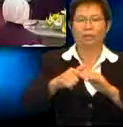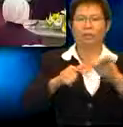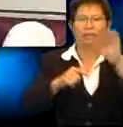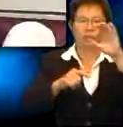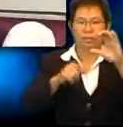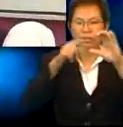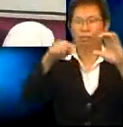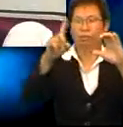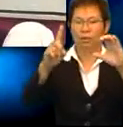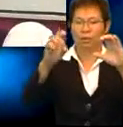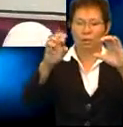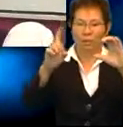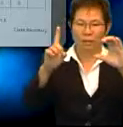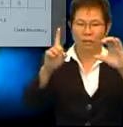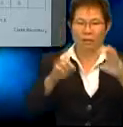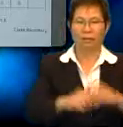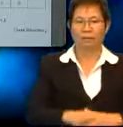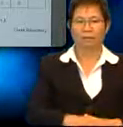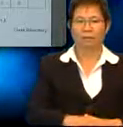And then join point C to D.